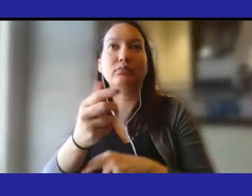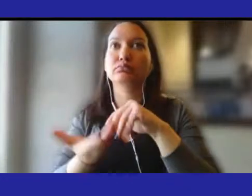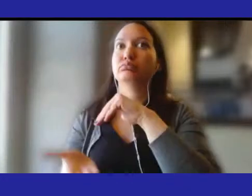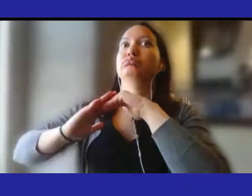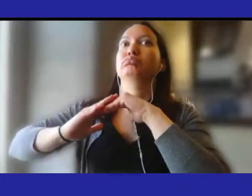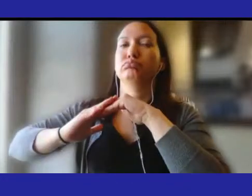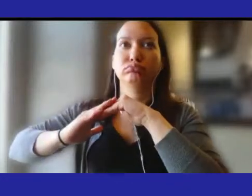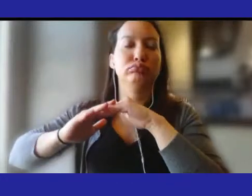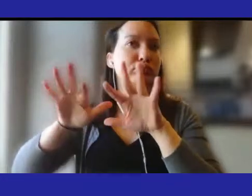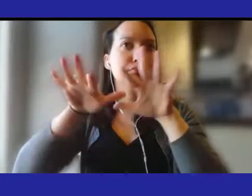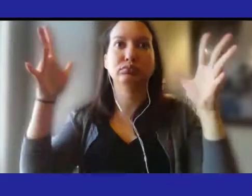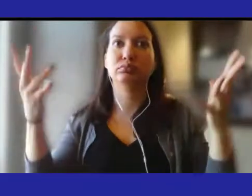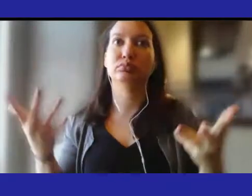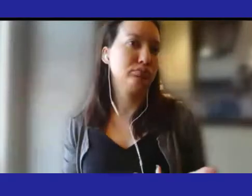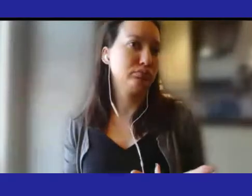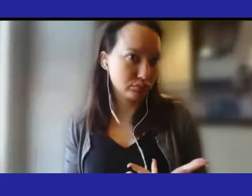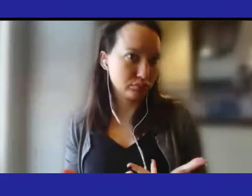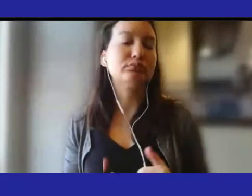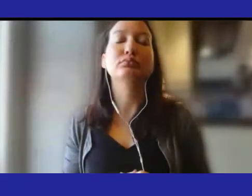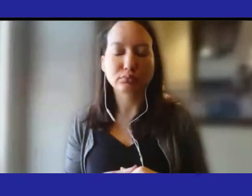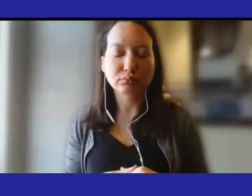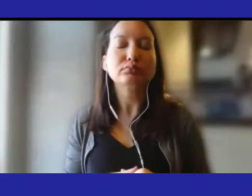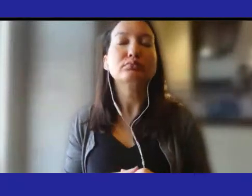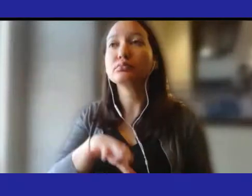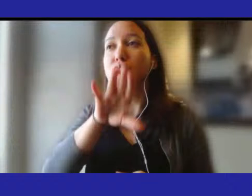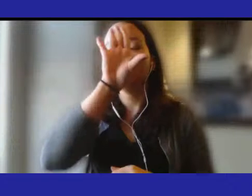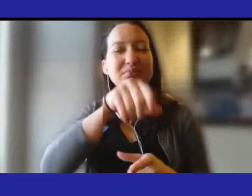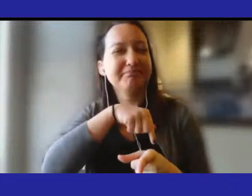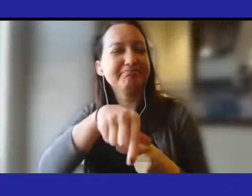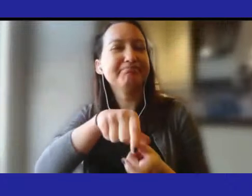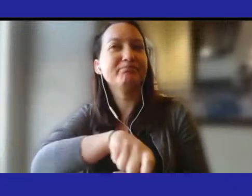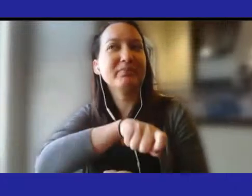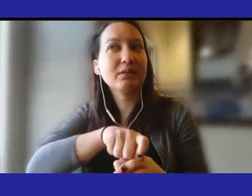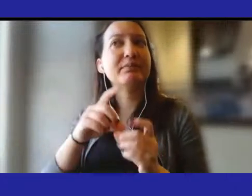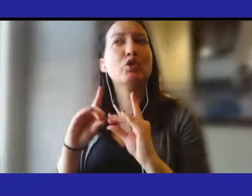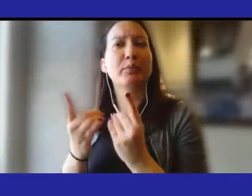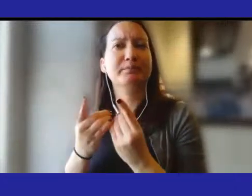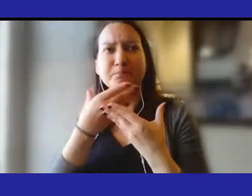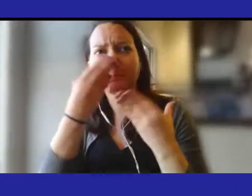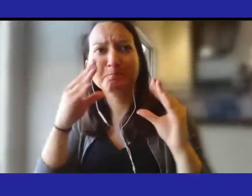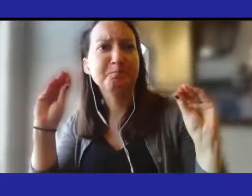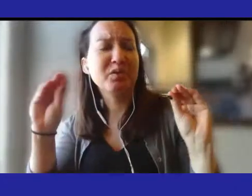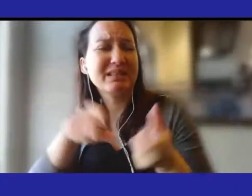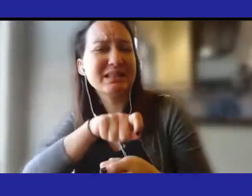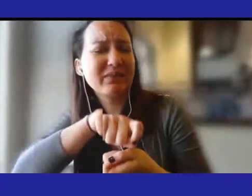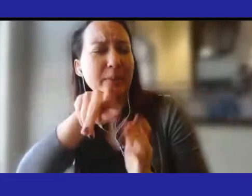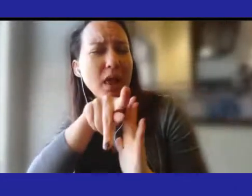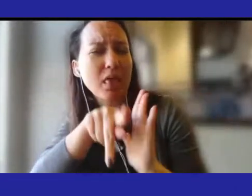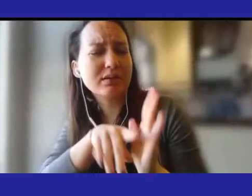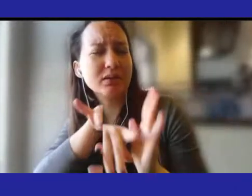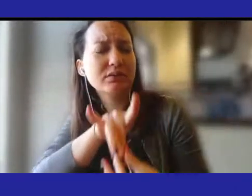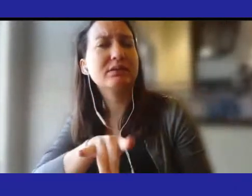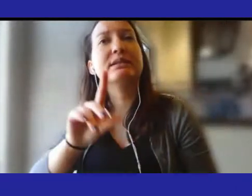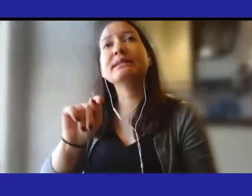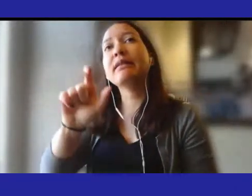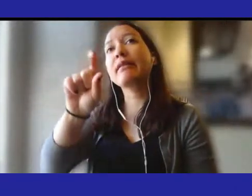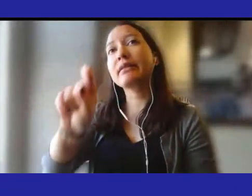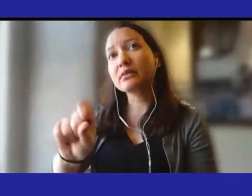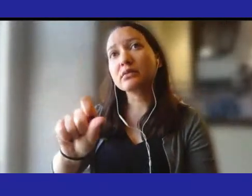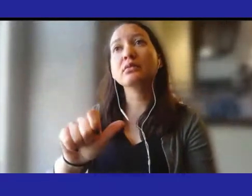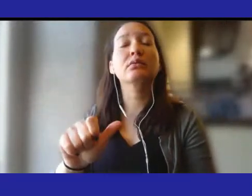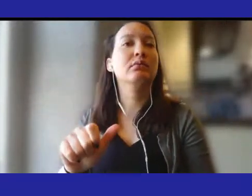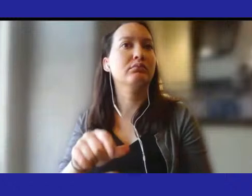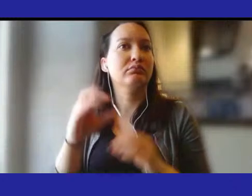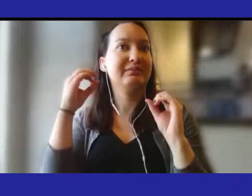the system. And especially in those particular departments that don't have specific policies addressing TXA, the education is having